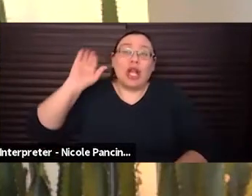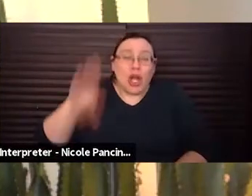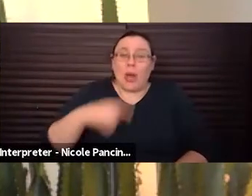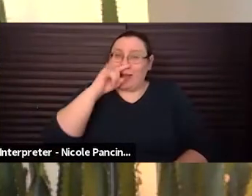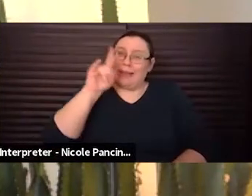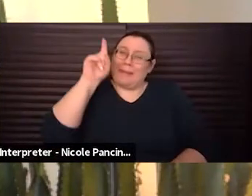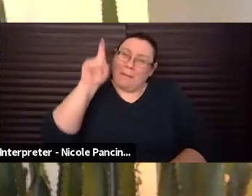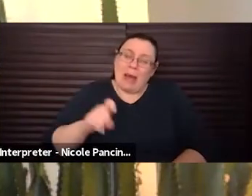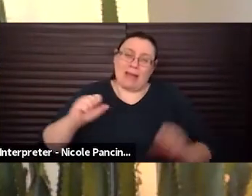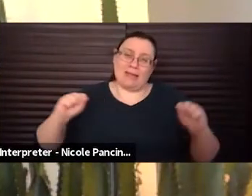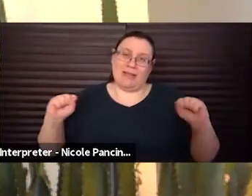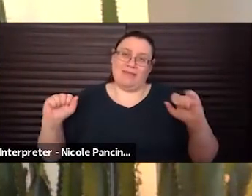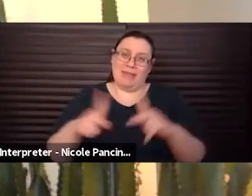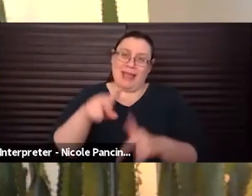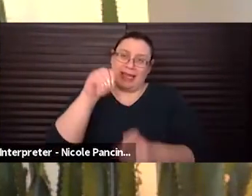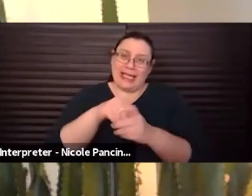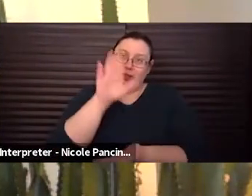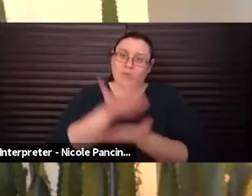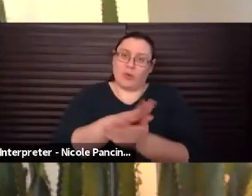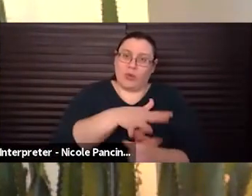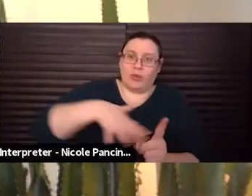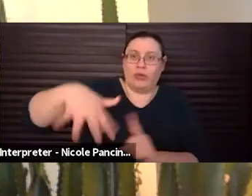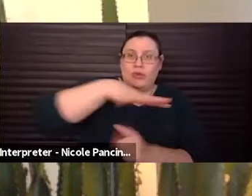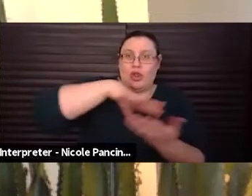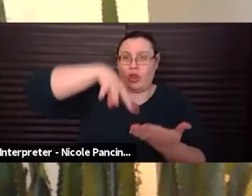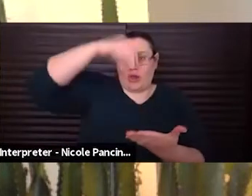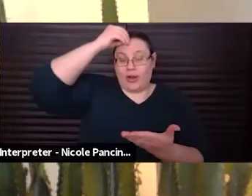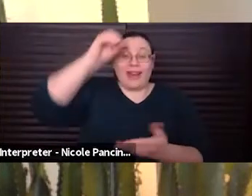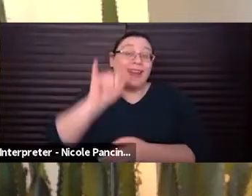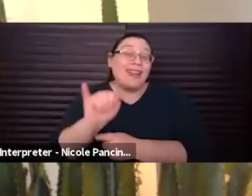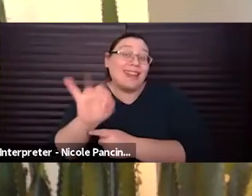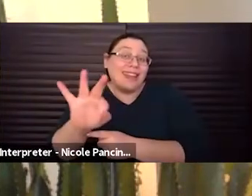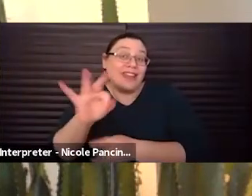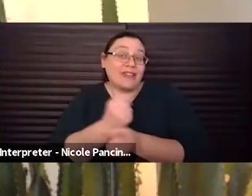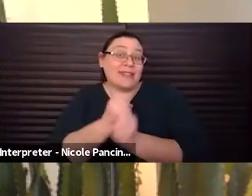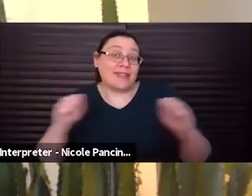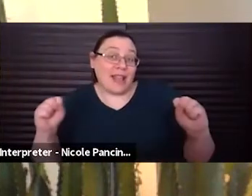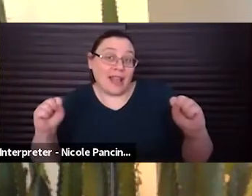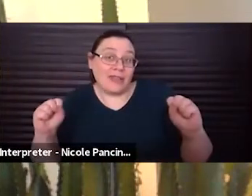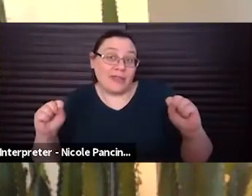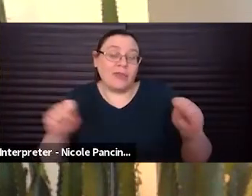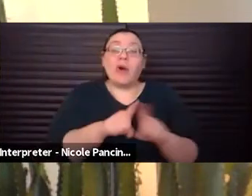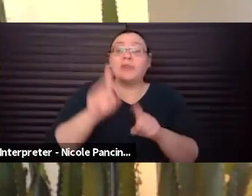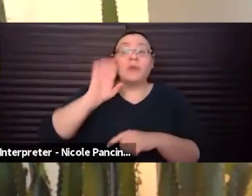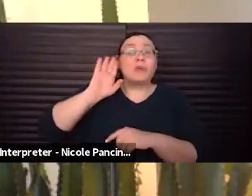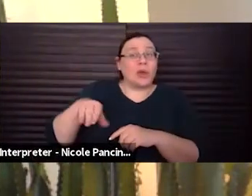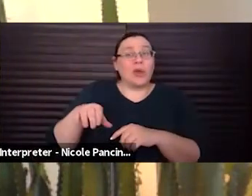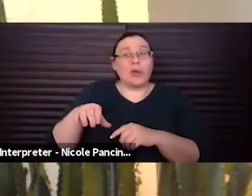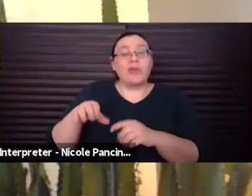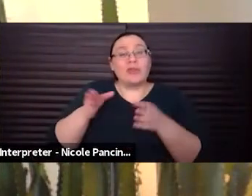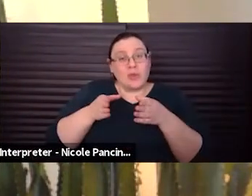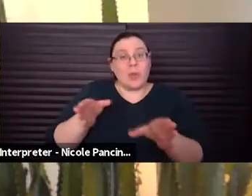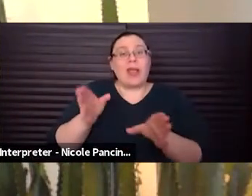be back in-school learning, provided that it is safe. And we also know that there is a roadmap to